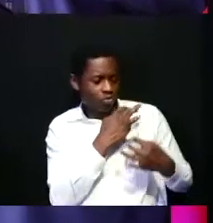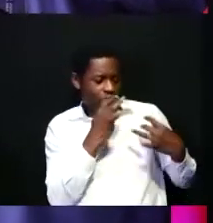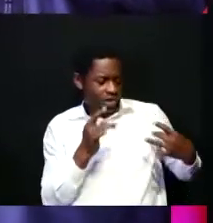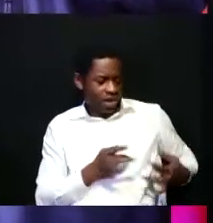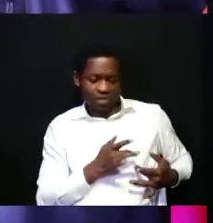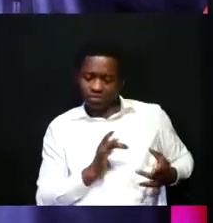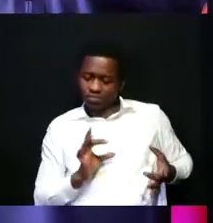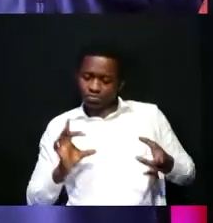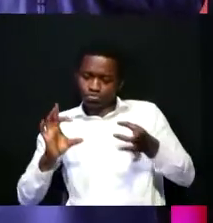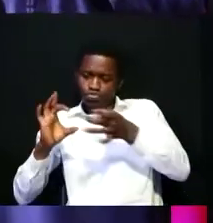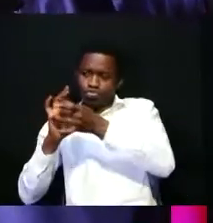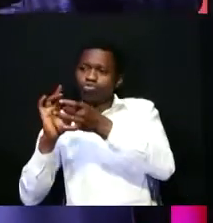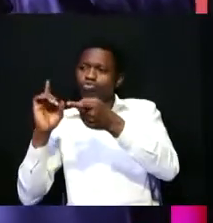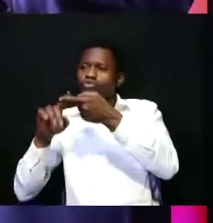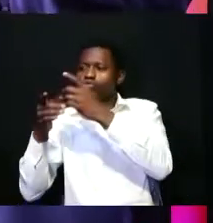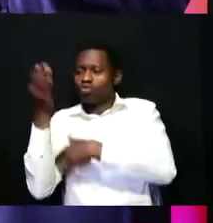another,